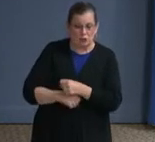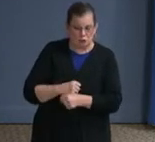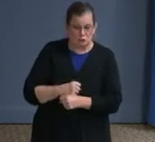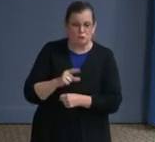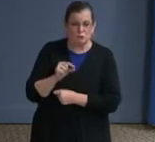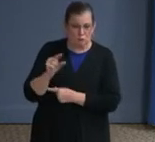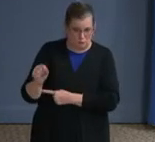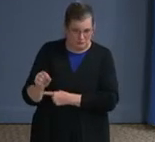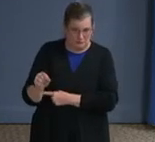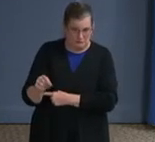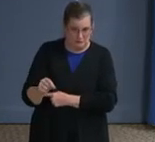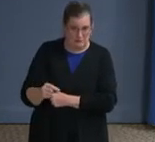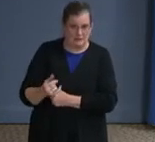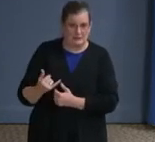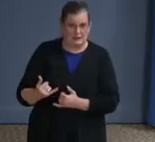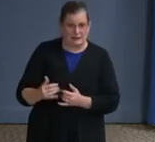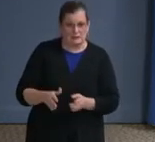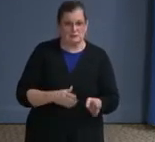And then there's a